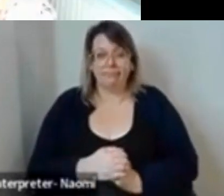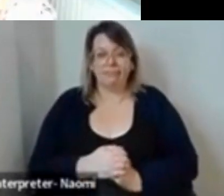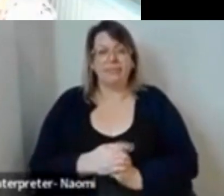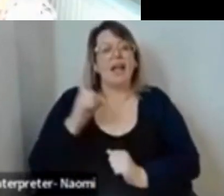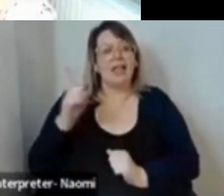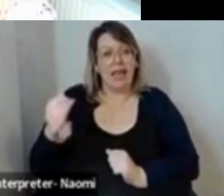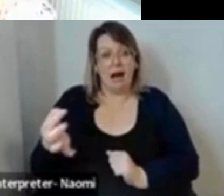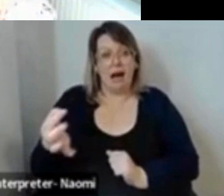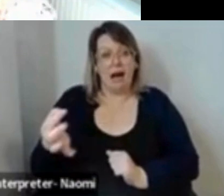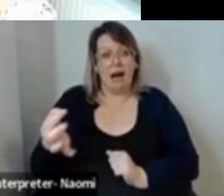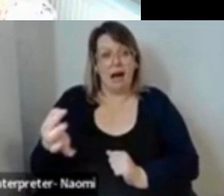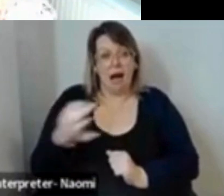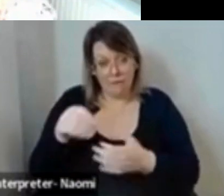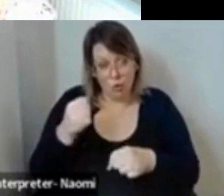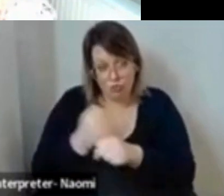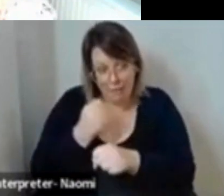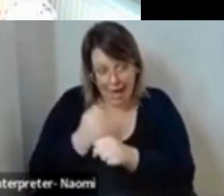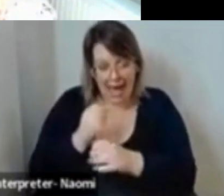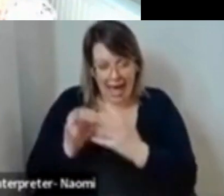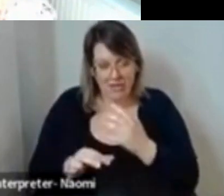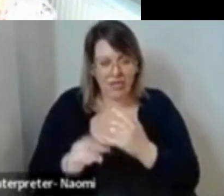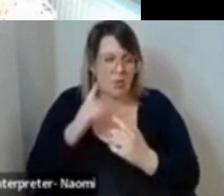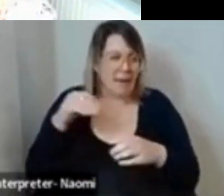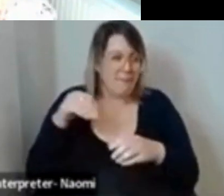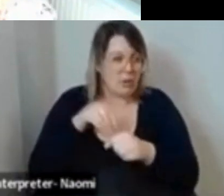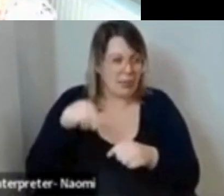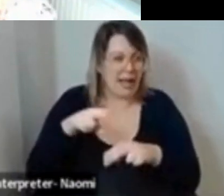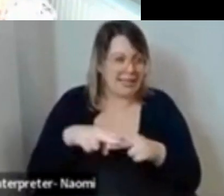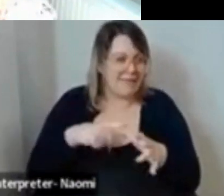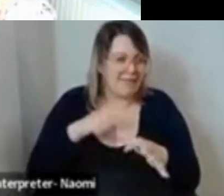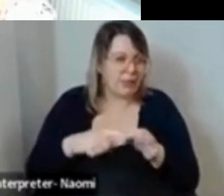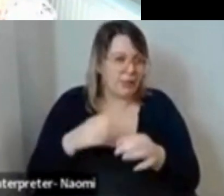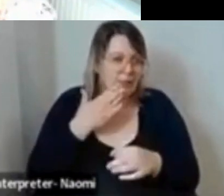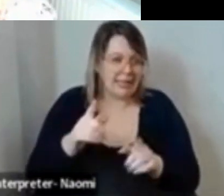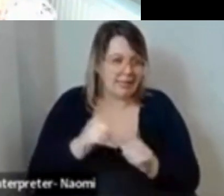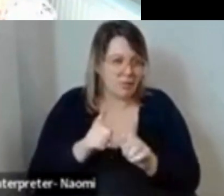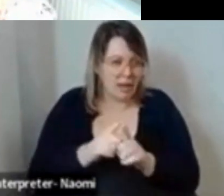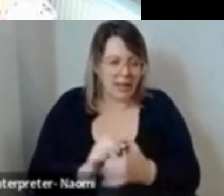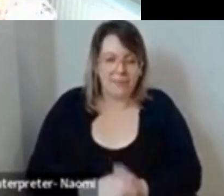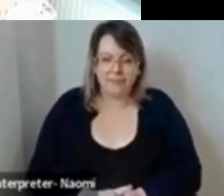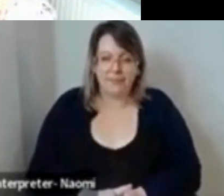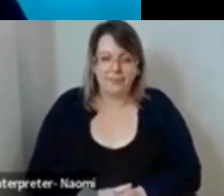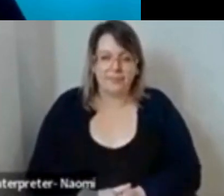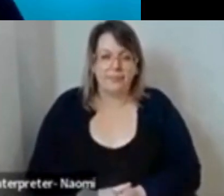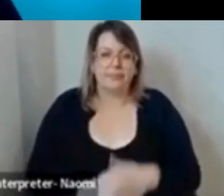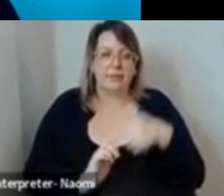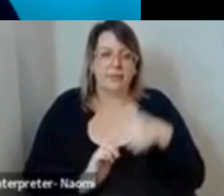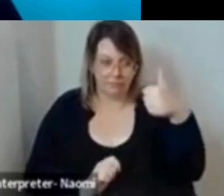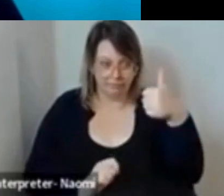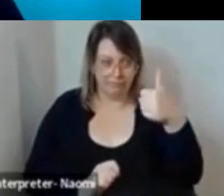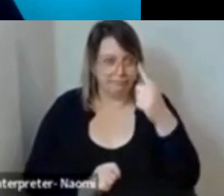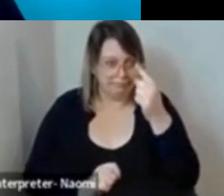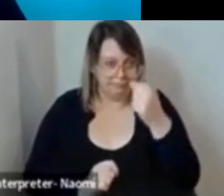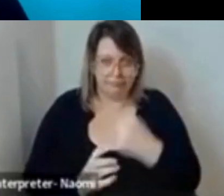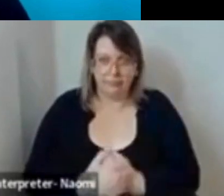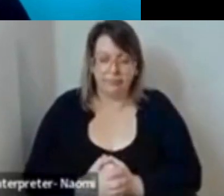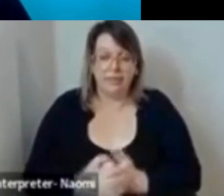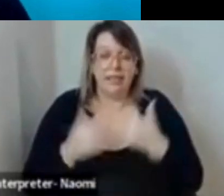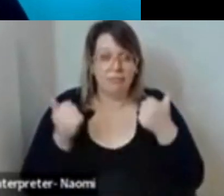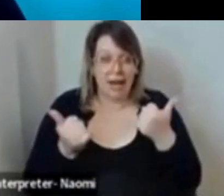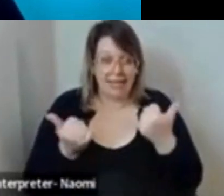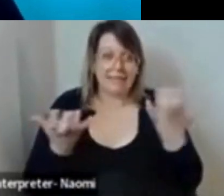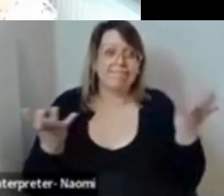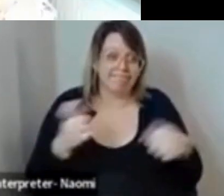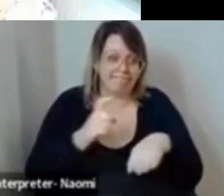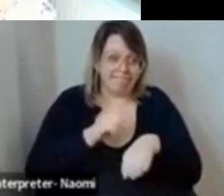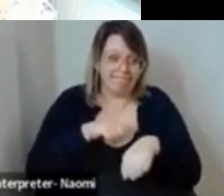they could pay for repairs, etc. So if we could respond specifically to that in writing as well, please. Yes, we can. Right, okay, I'm